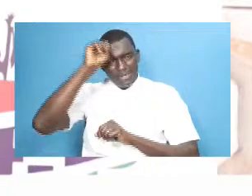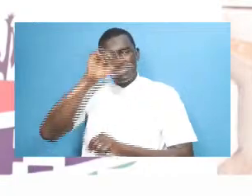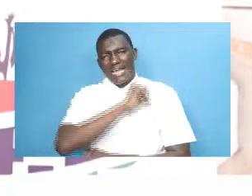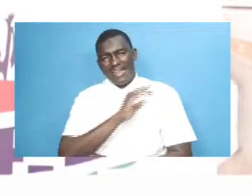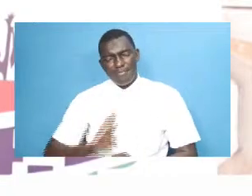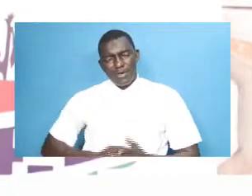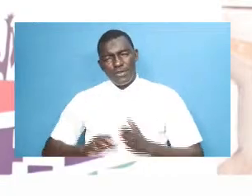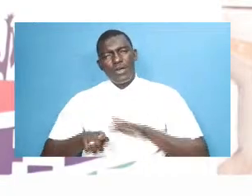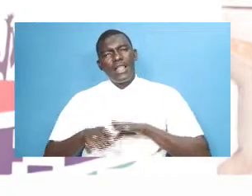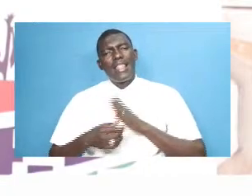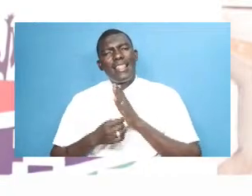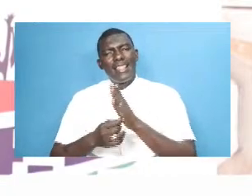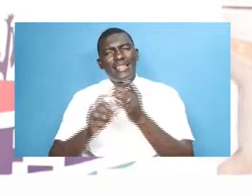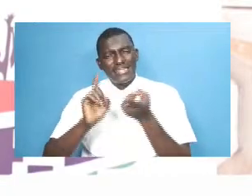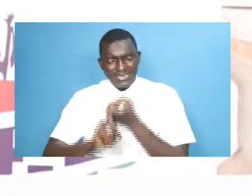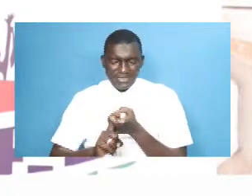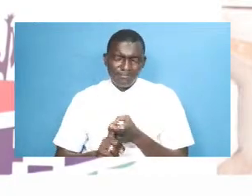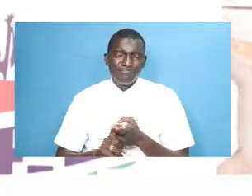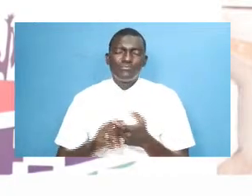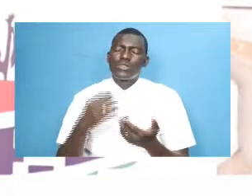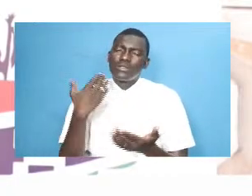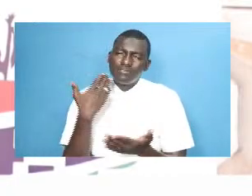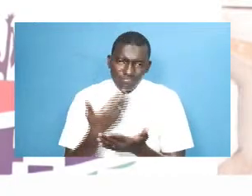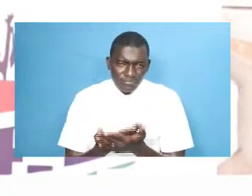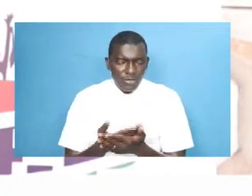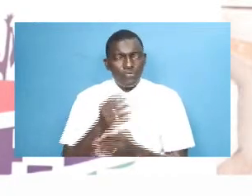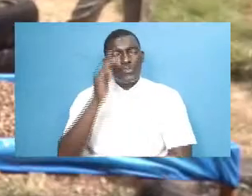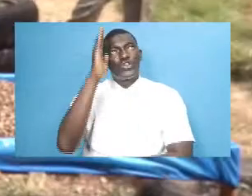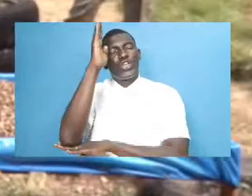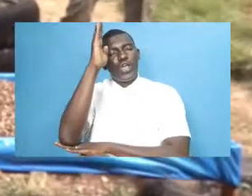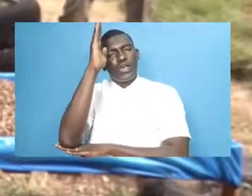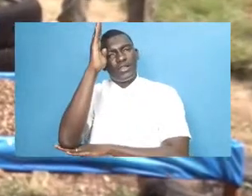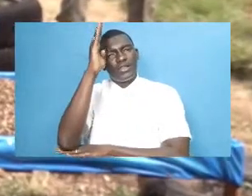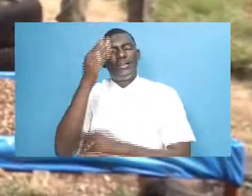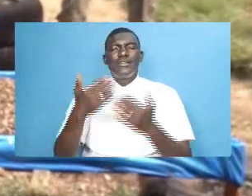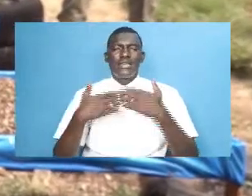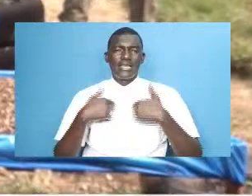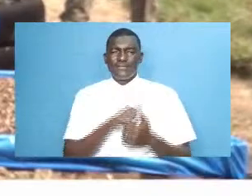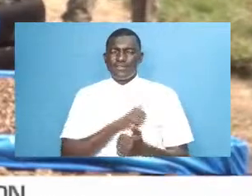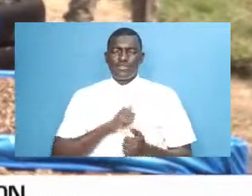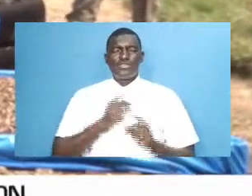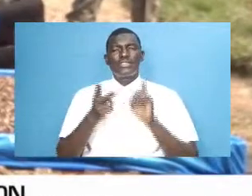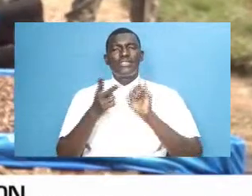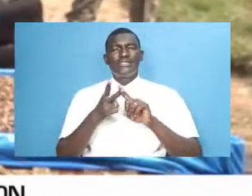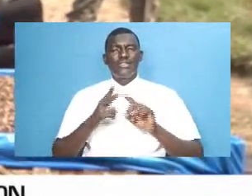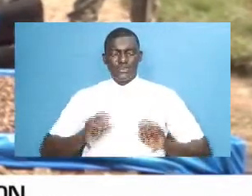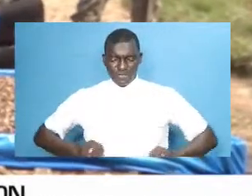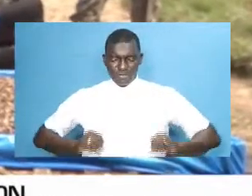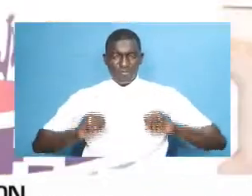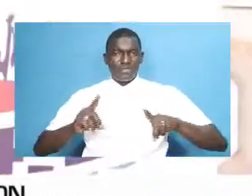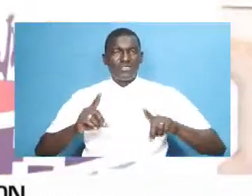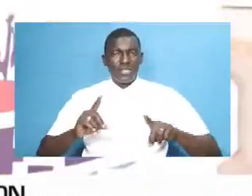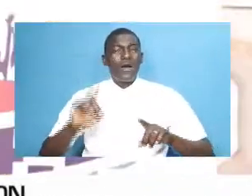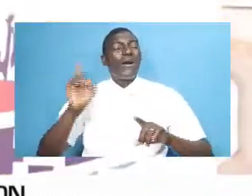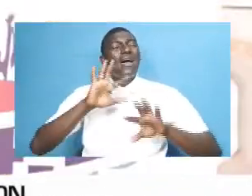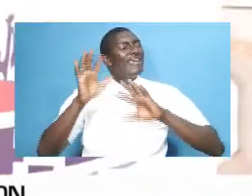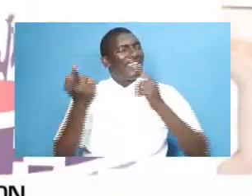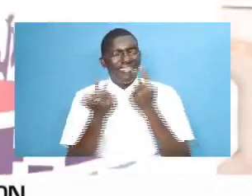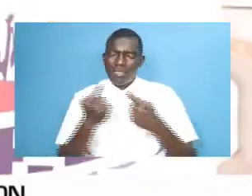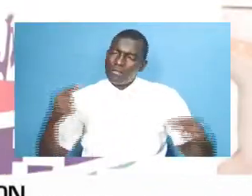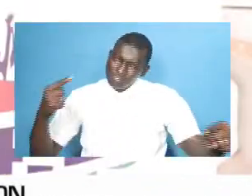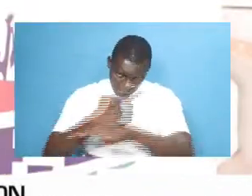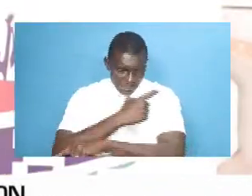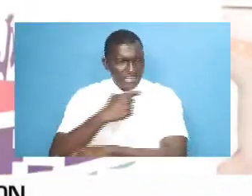President Adama Barrow, to, for the sake of God, give us a second chance, regardless of whatsoever